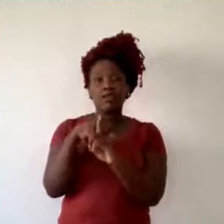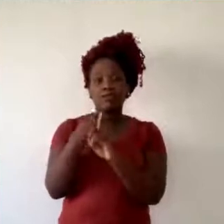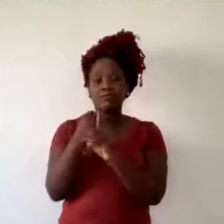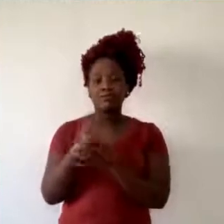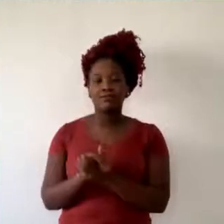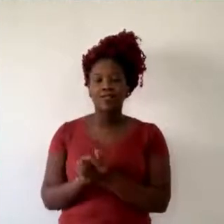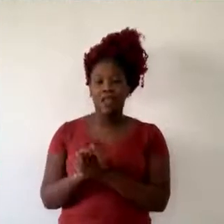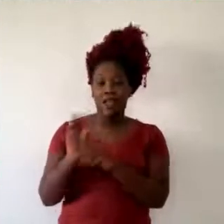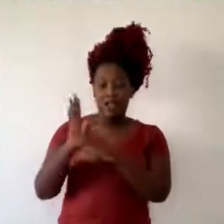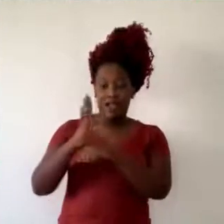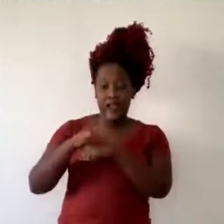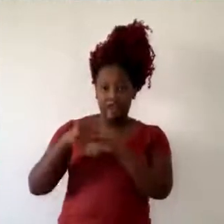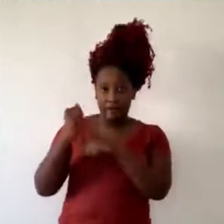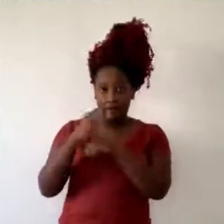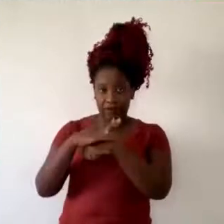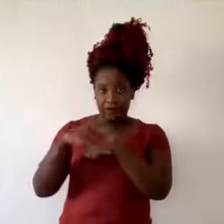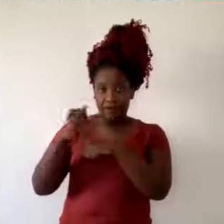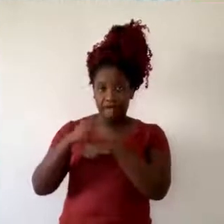ventriloque.